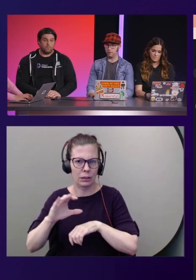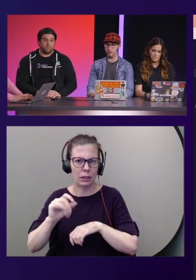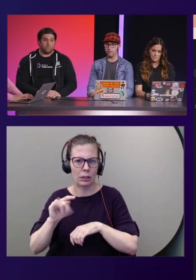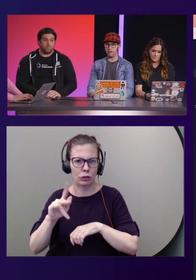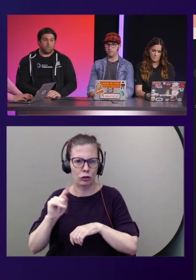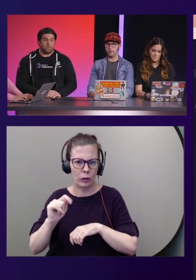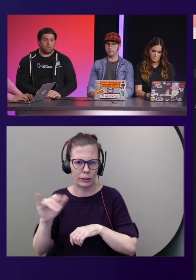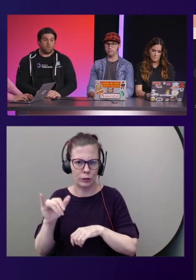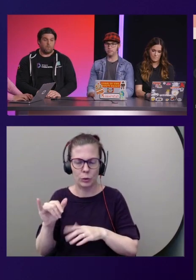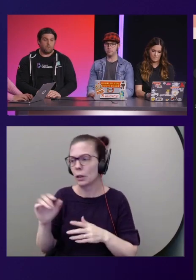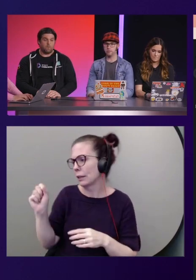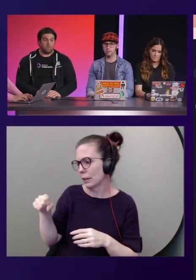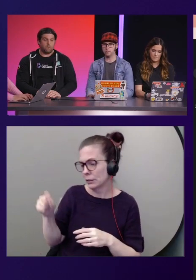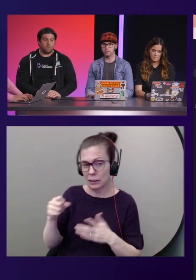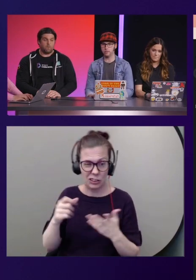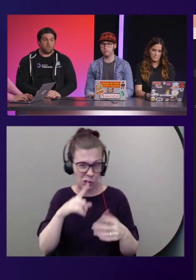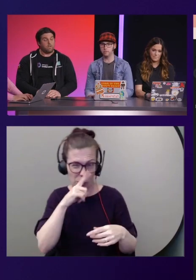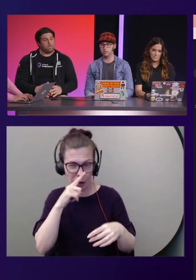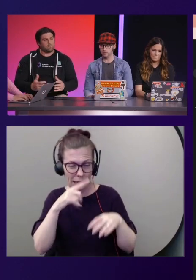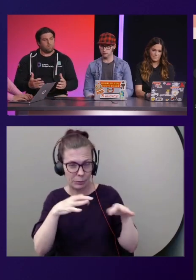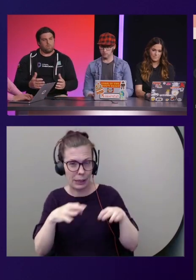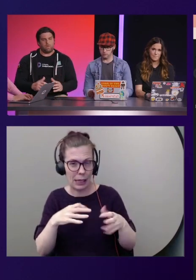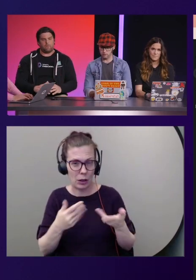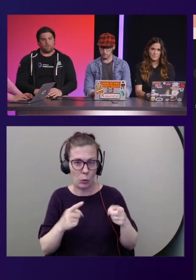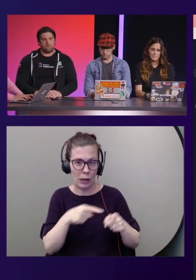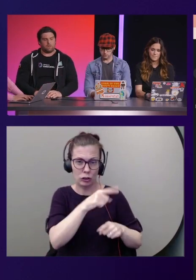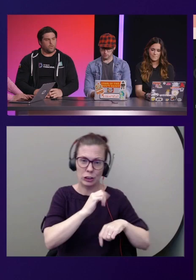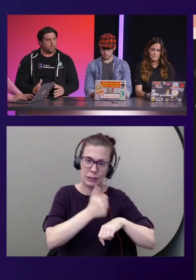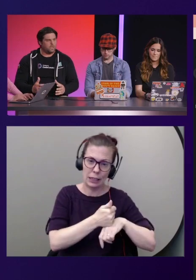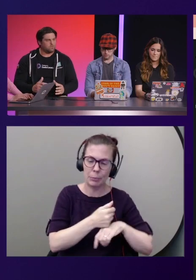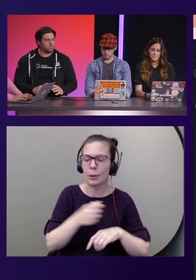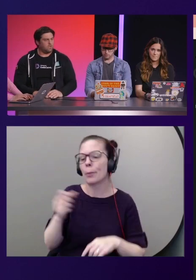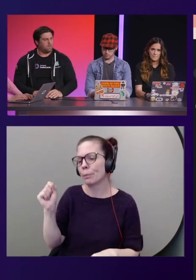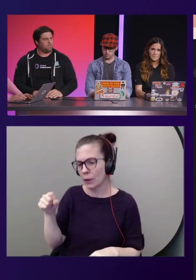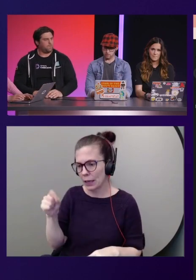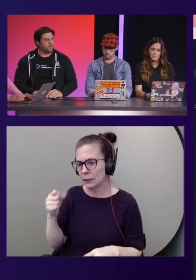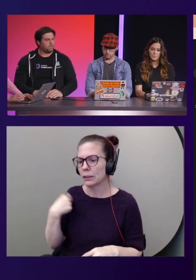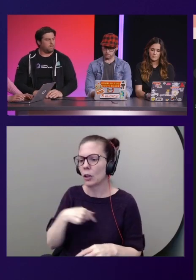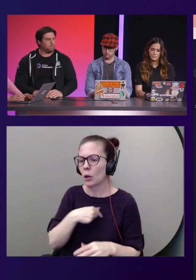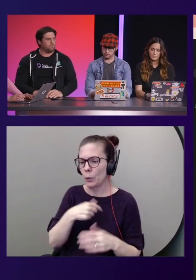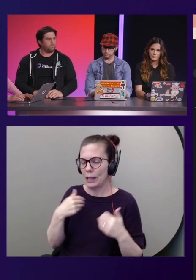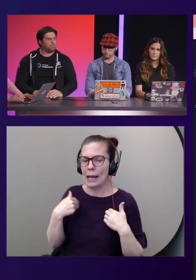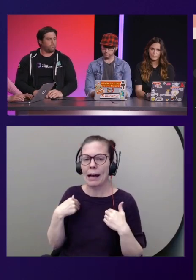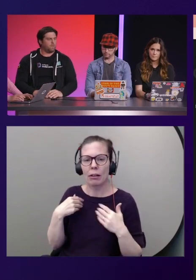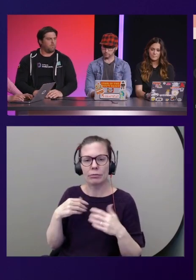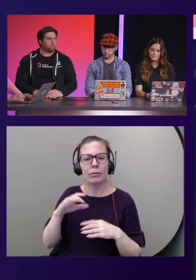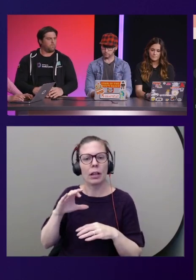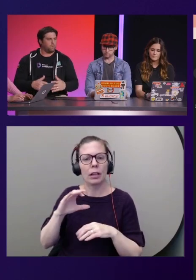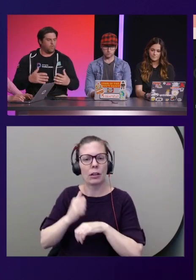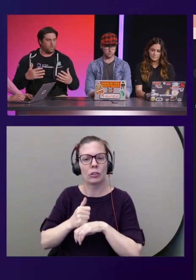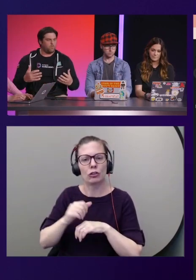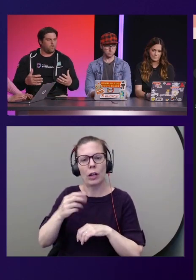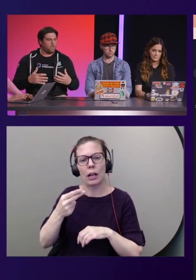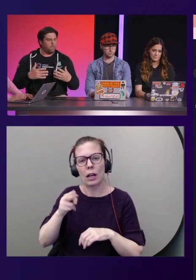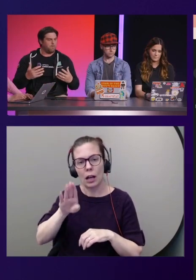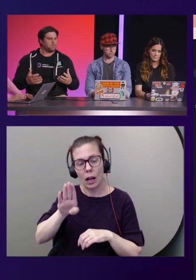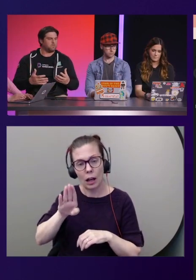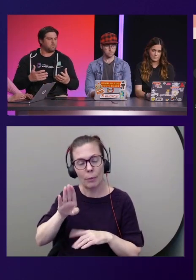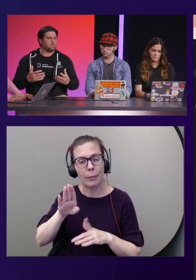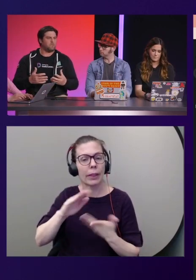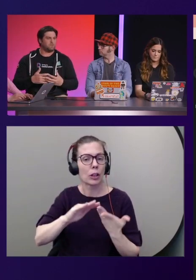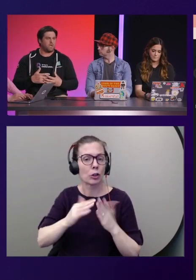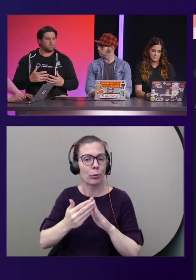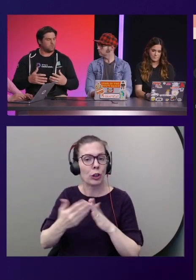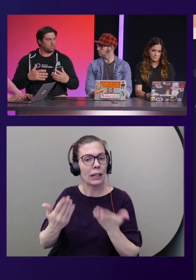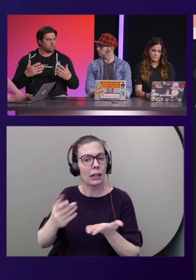bit about that, Ryan, as we're getting things set up? Yeah, so we have a construct hub that the community that